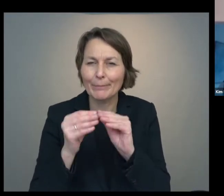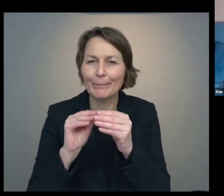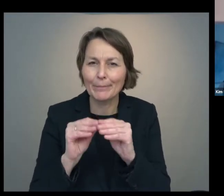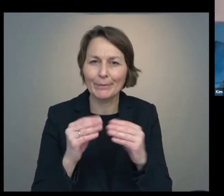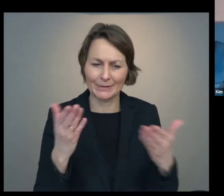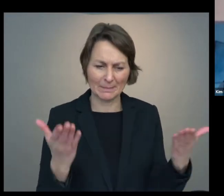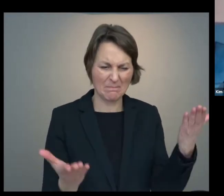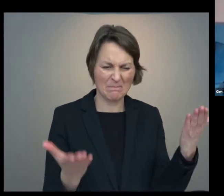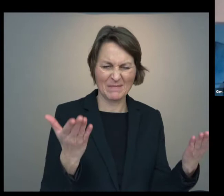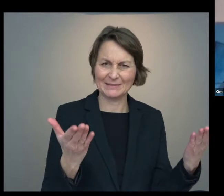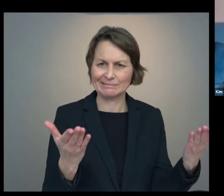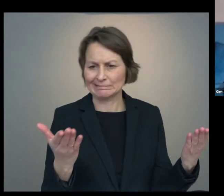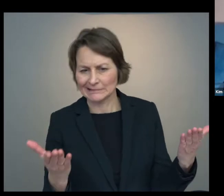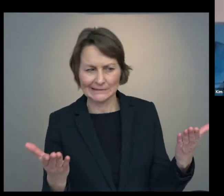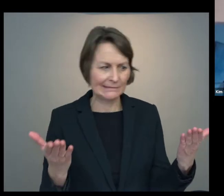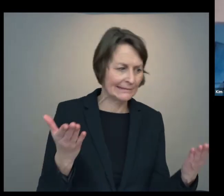So